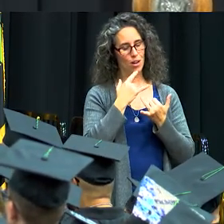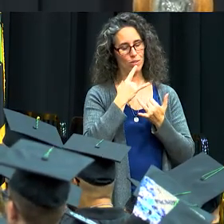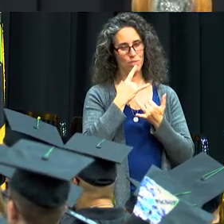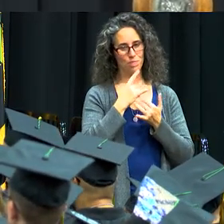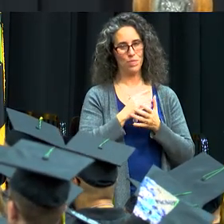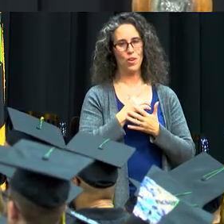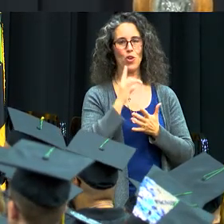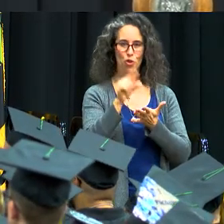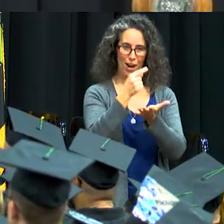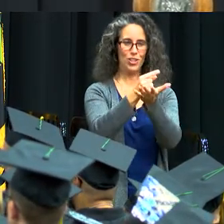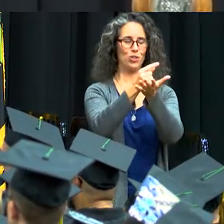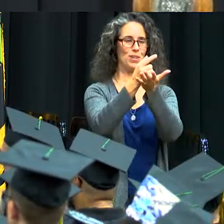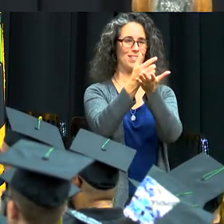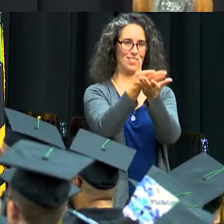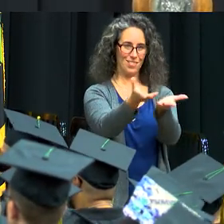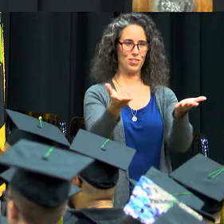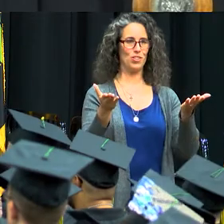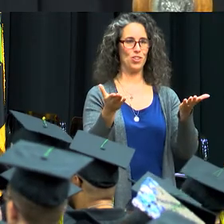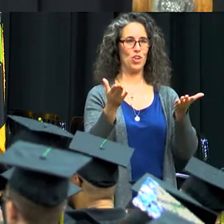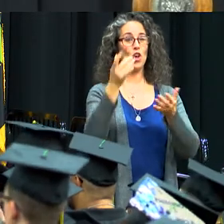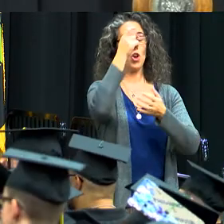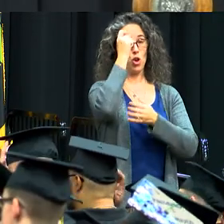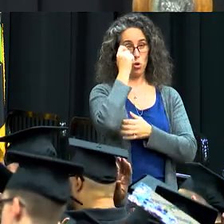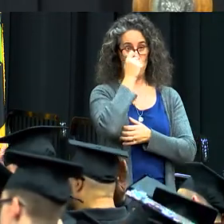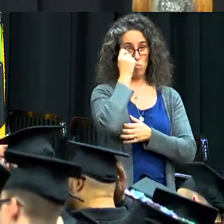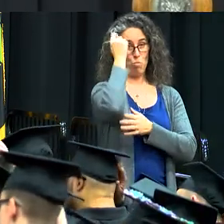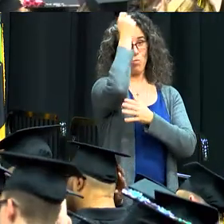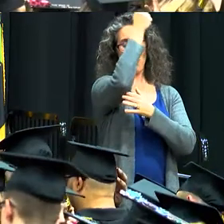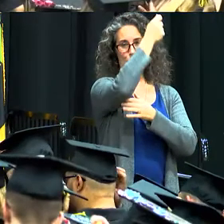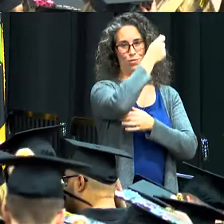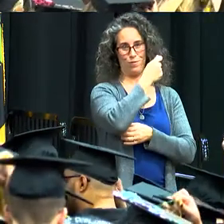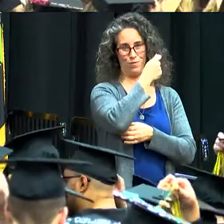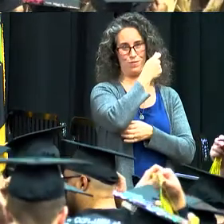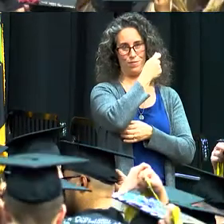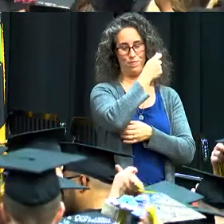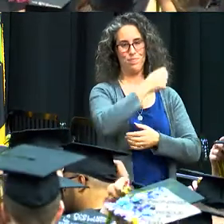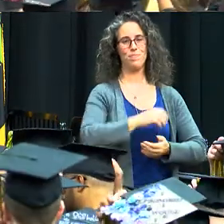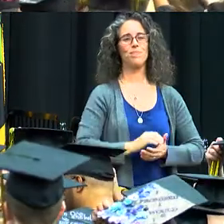graduates, you may move your tassels from the right to the left.